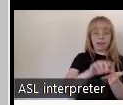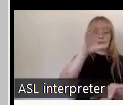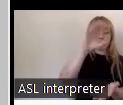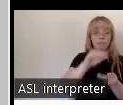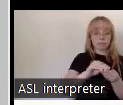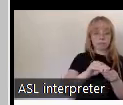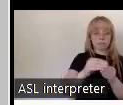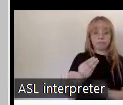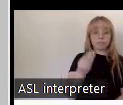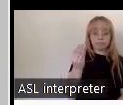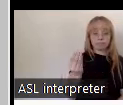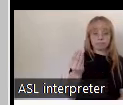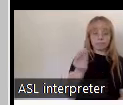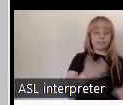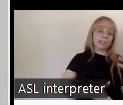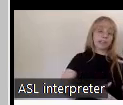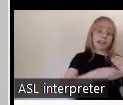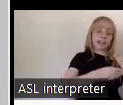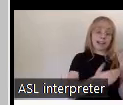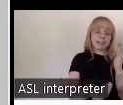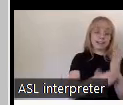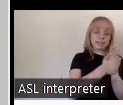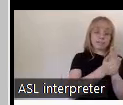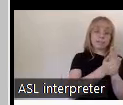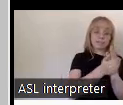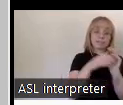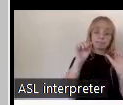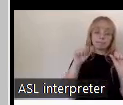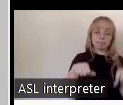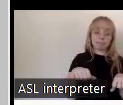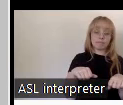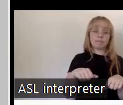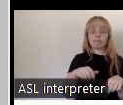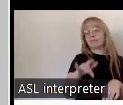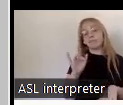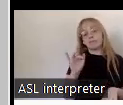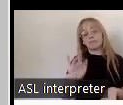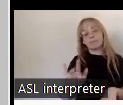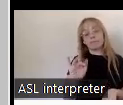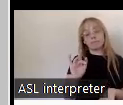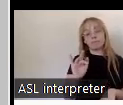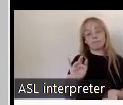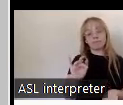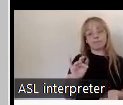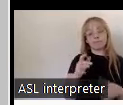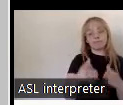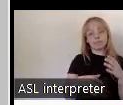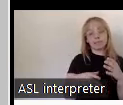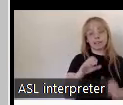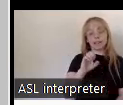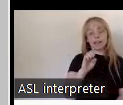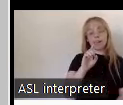could even add an attachment. As I scroll down here further, and there's a list of all of these activities, I could edit to